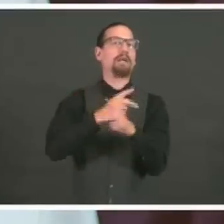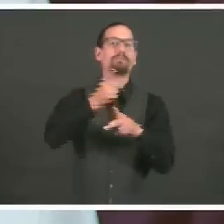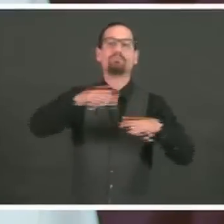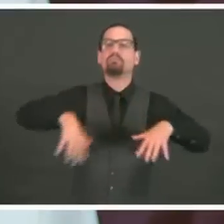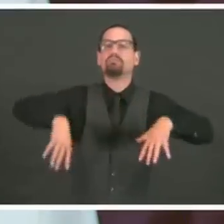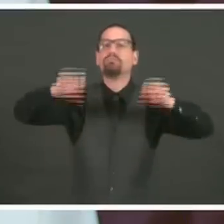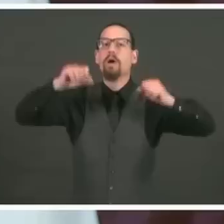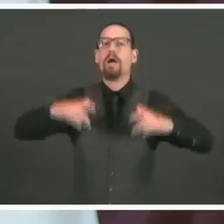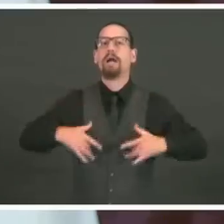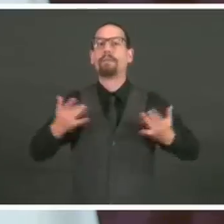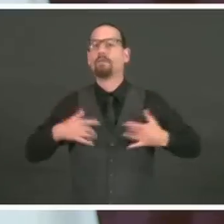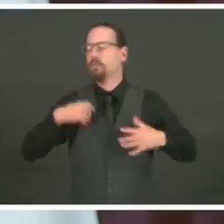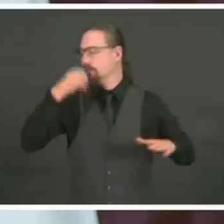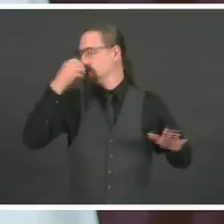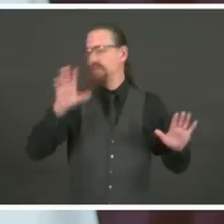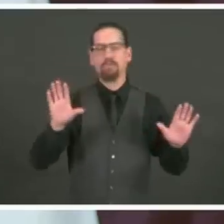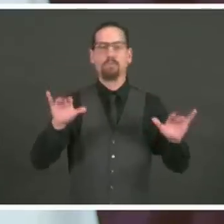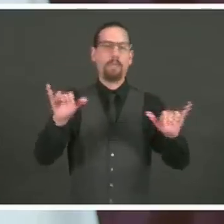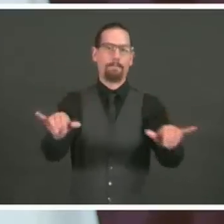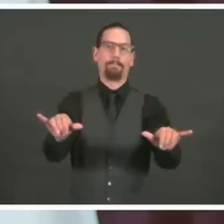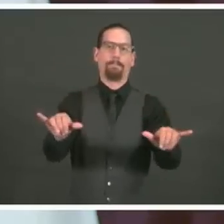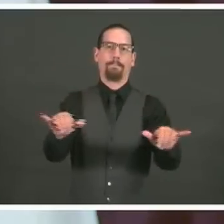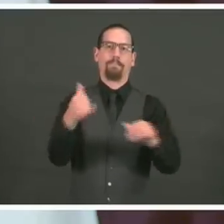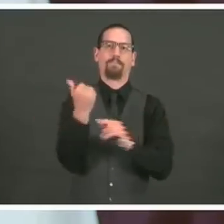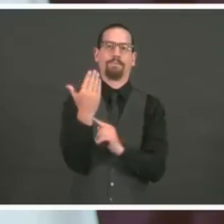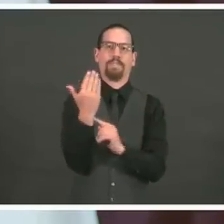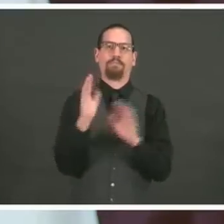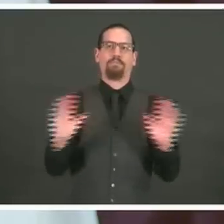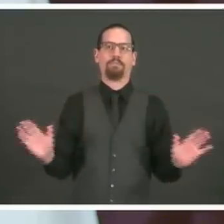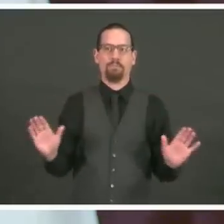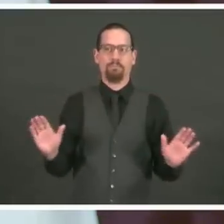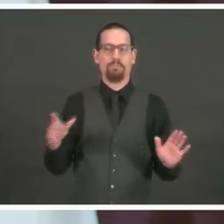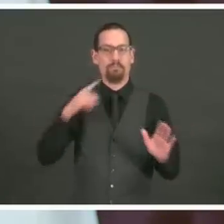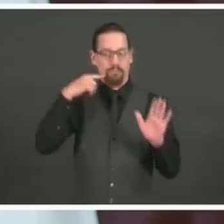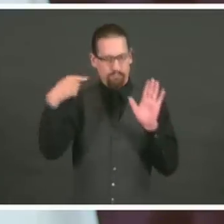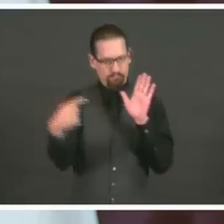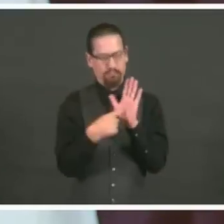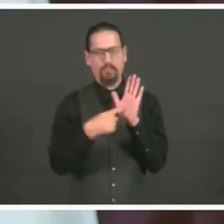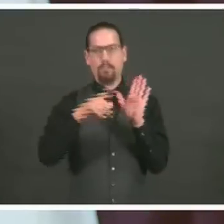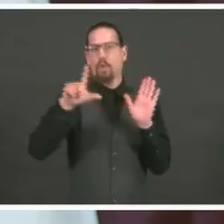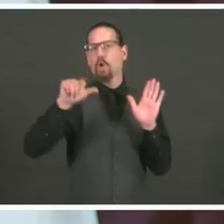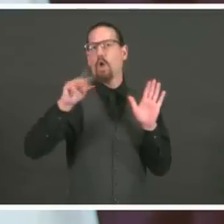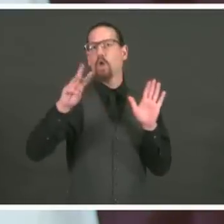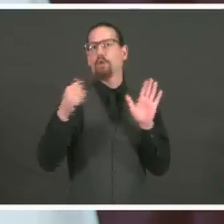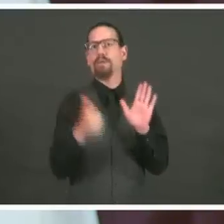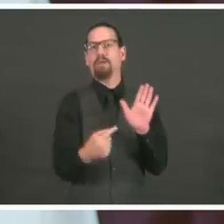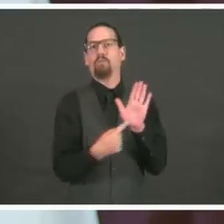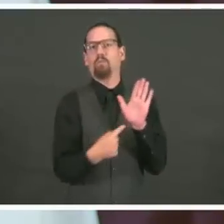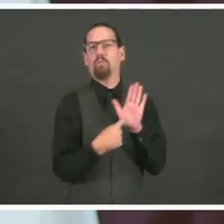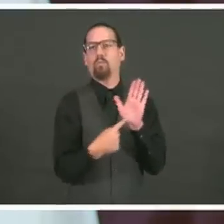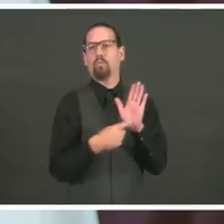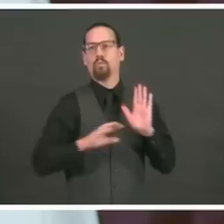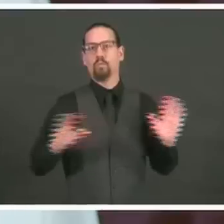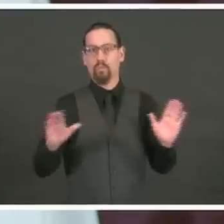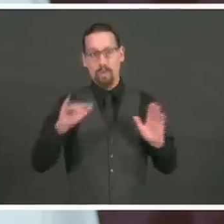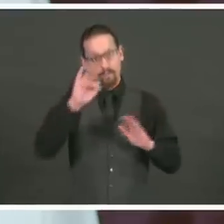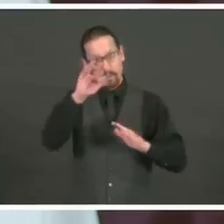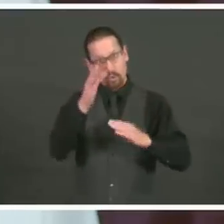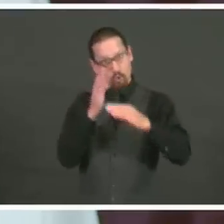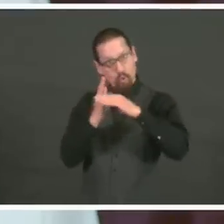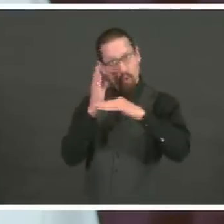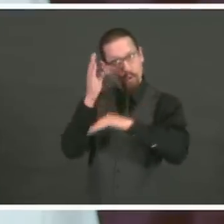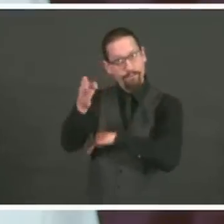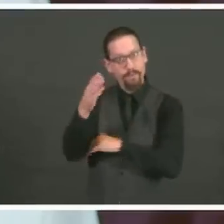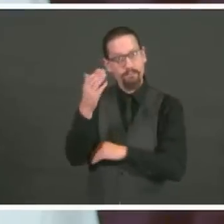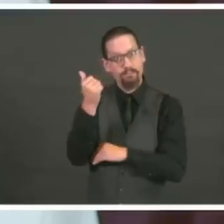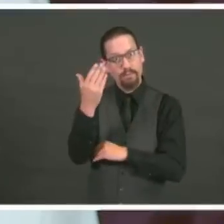So please follow the law. There are penalties in place. It's a $500 fine per person if you're above 15, even if it's